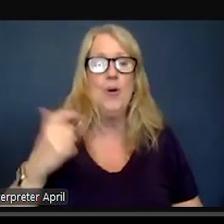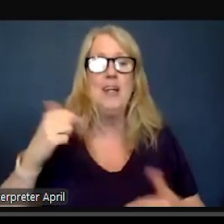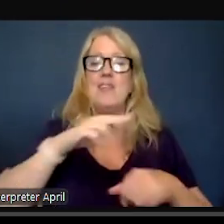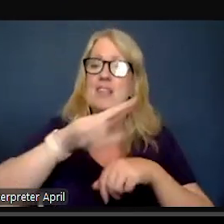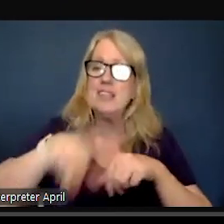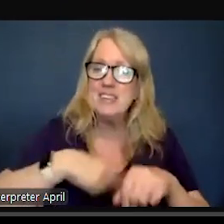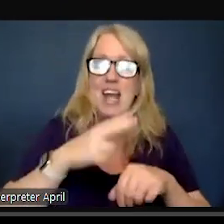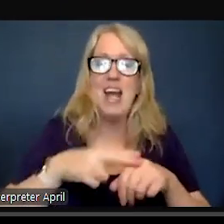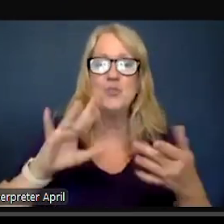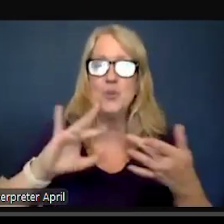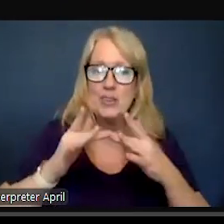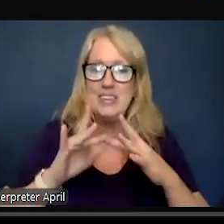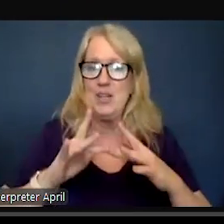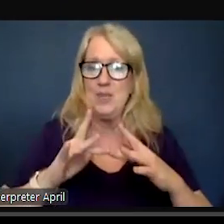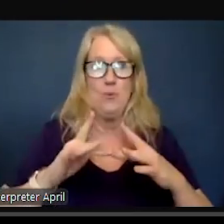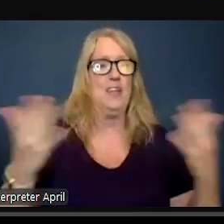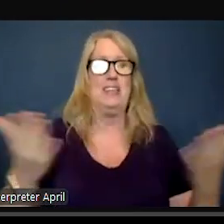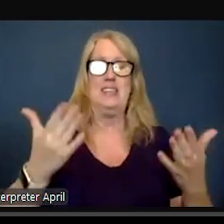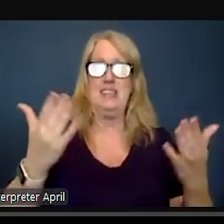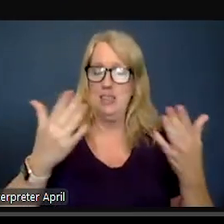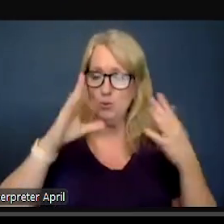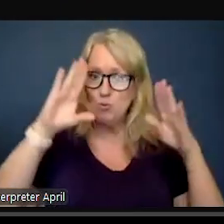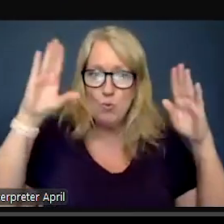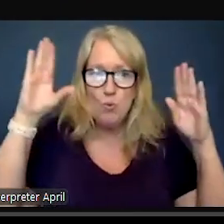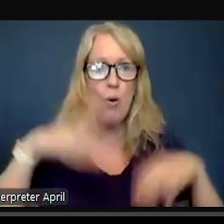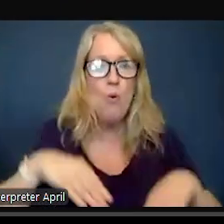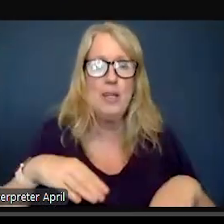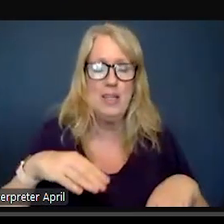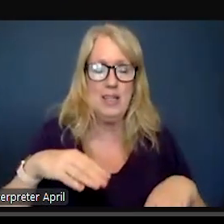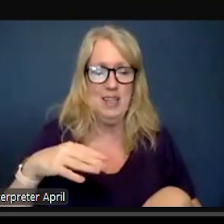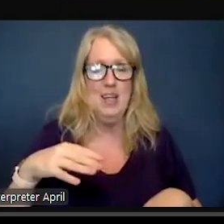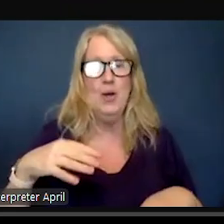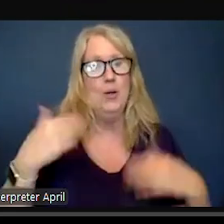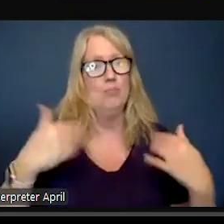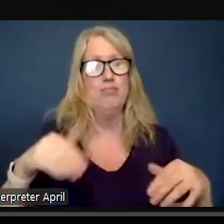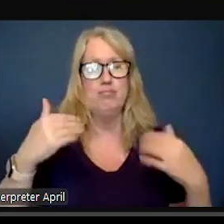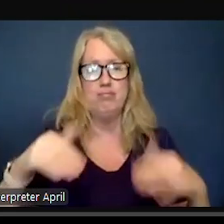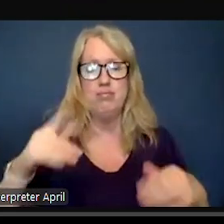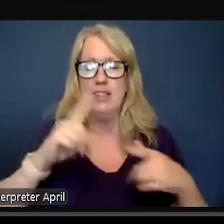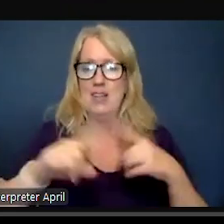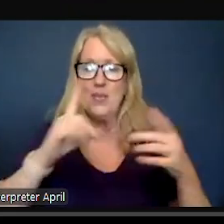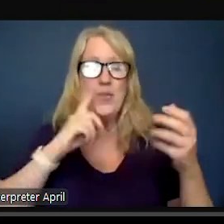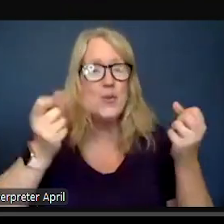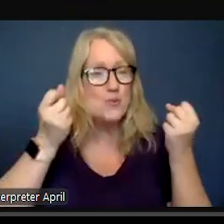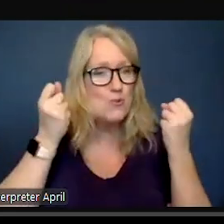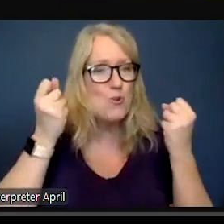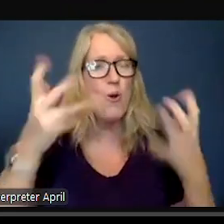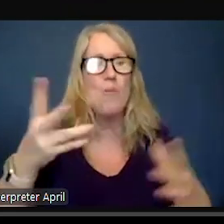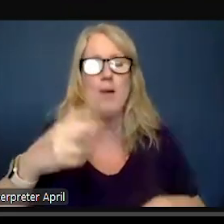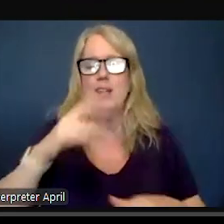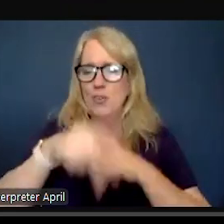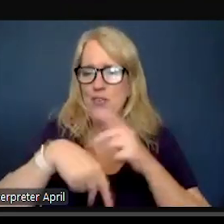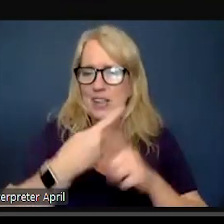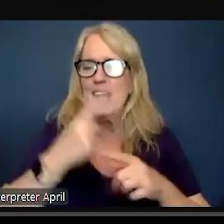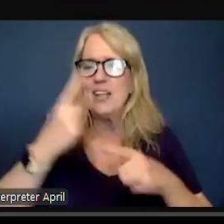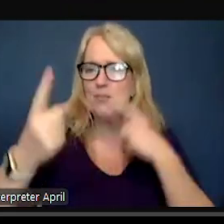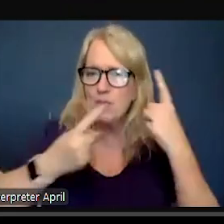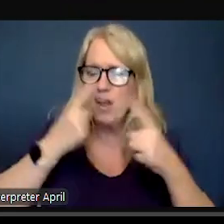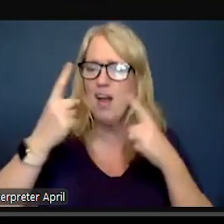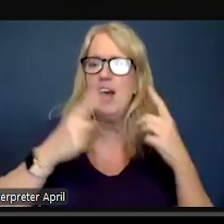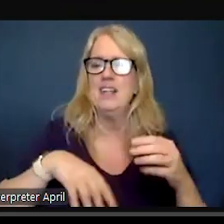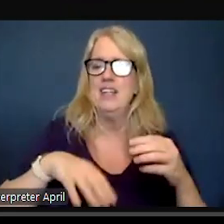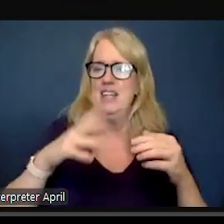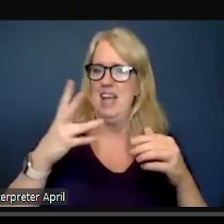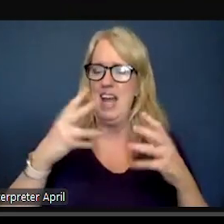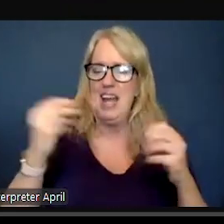national network exists, knowing that there is so much kind of thought and consideration